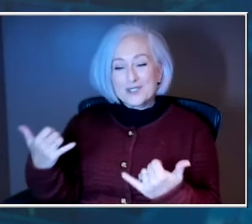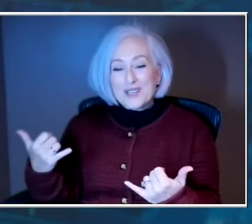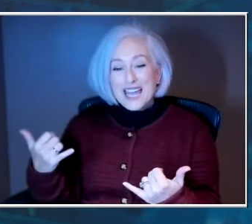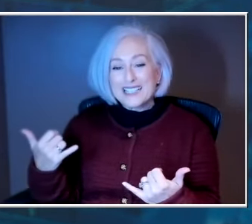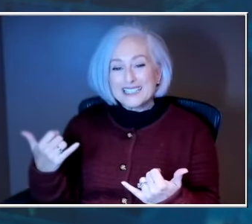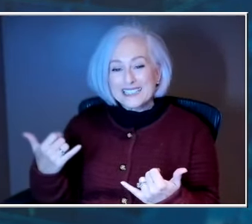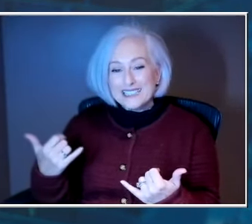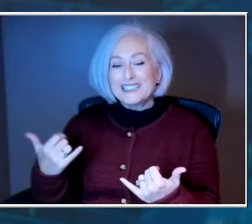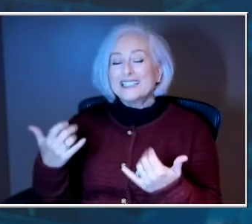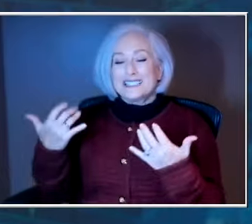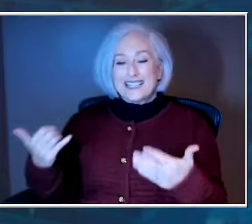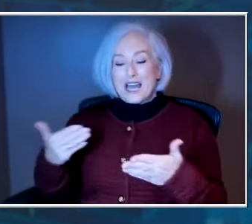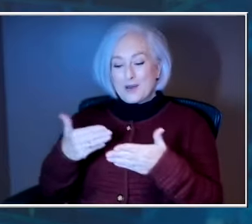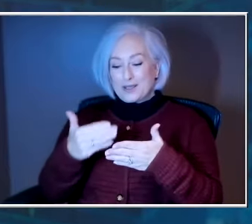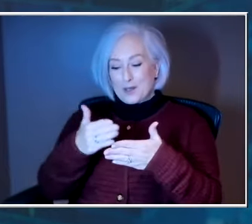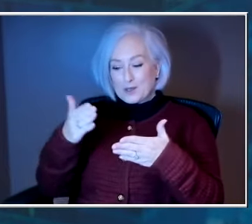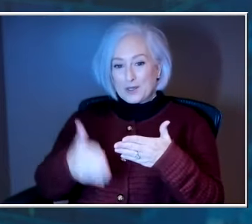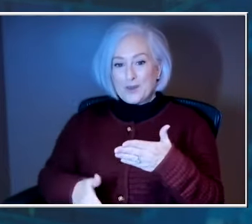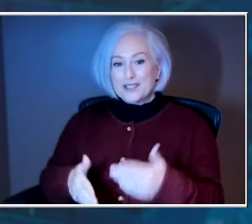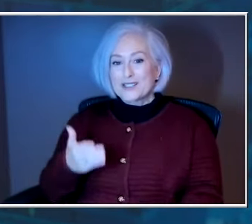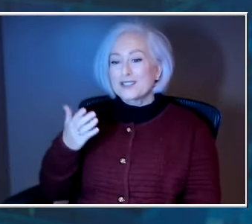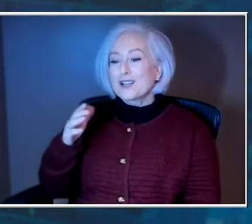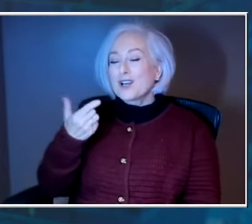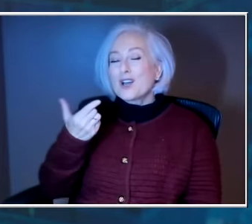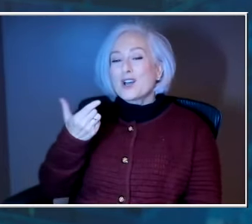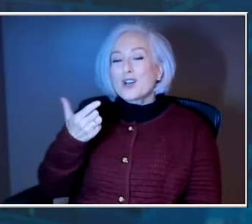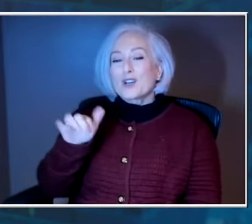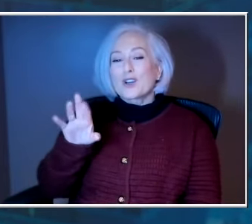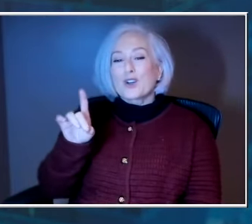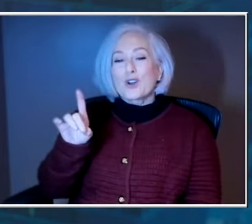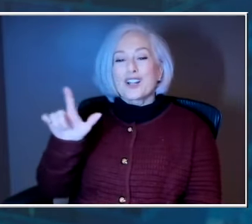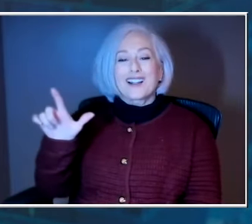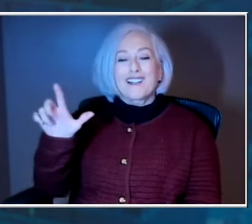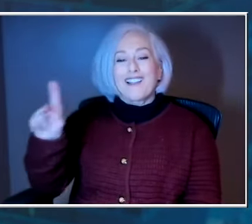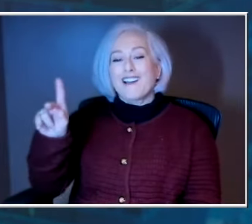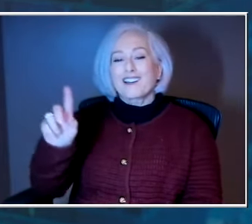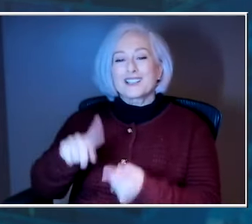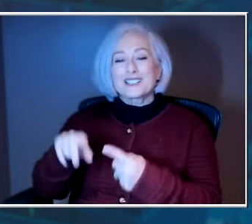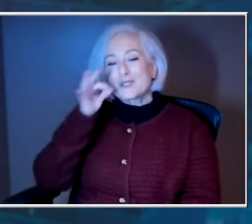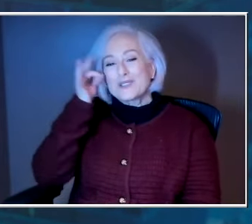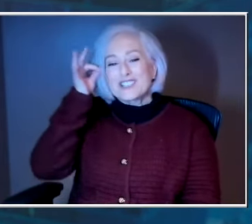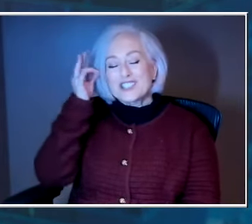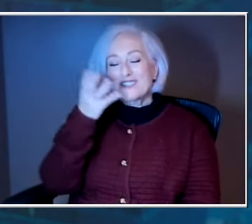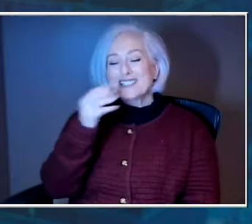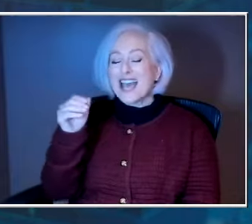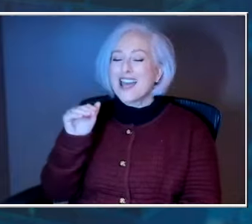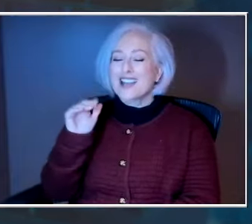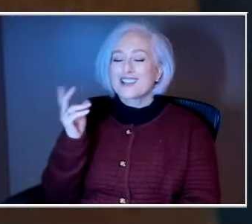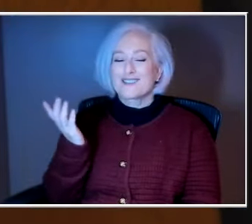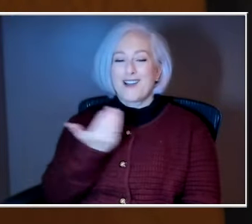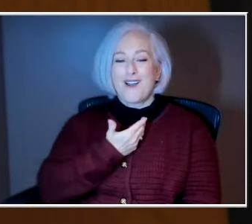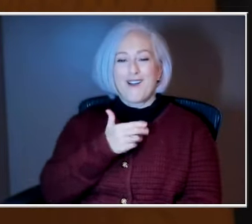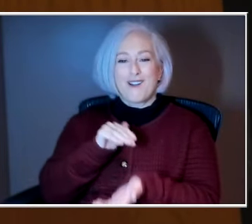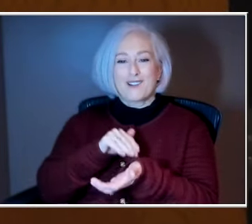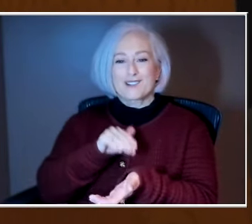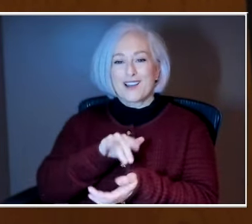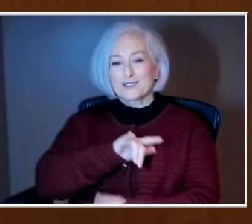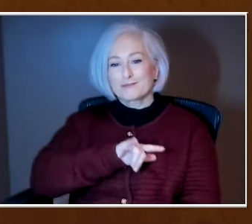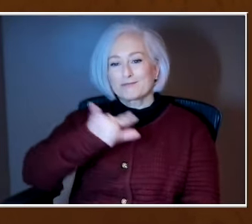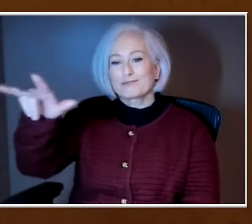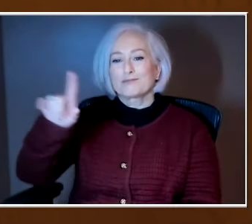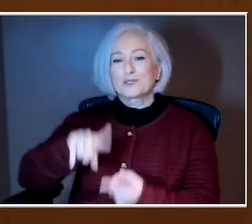weekend, we say good luck to the Chiefs, as well as our doctors traveling to Baltimore for the Sunday's AFC Championship